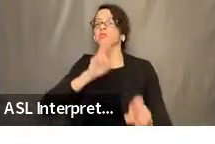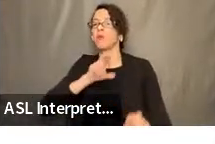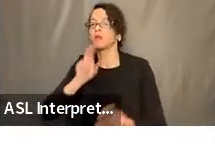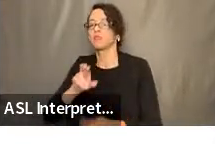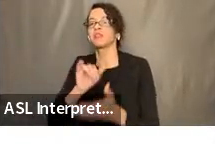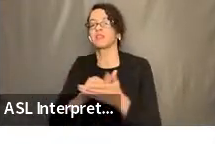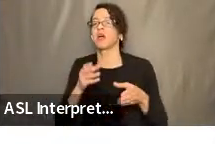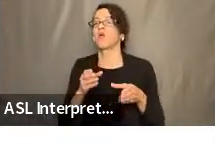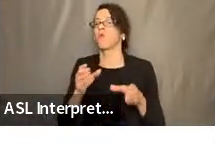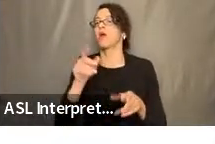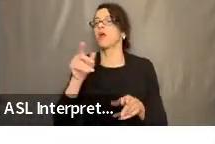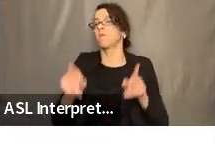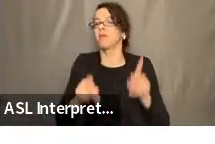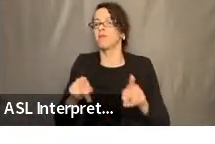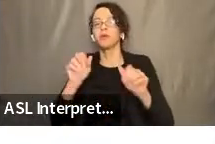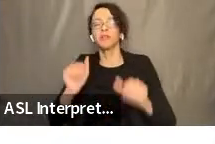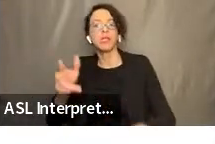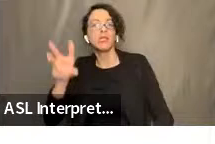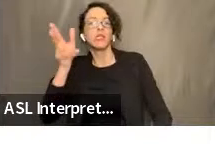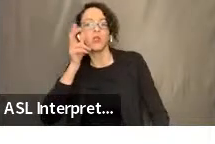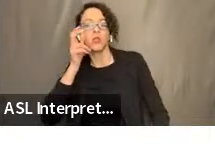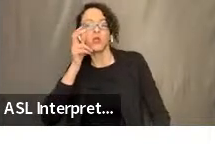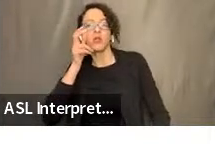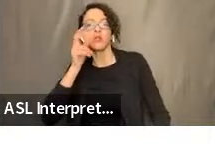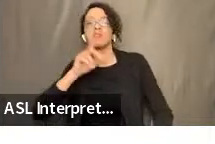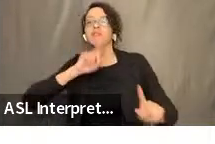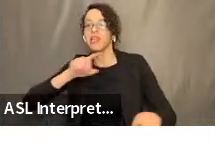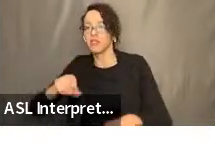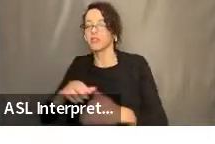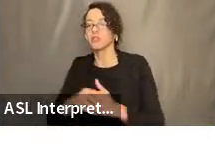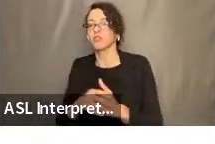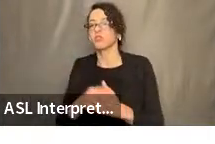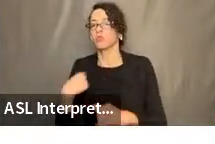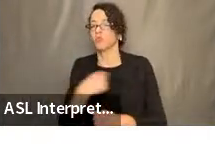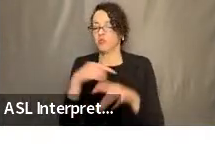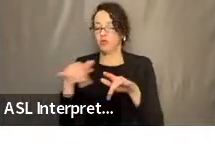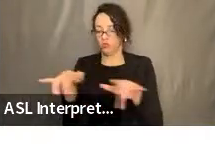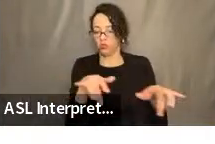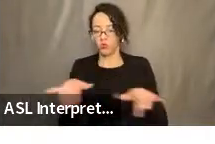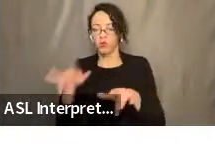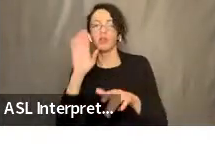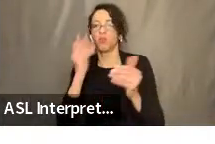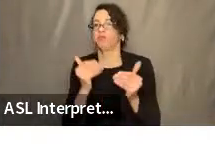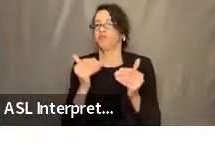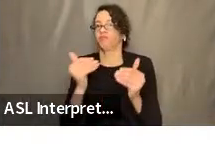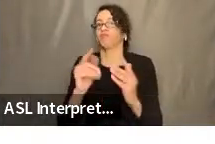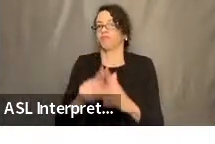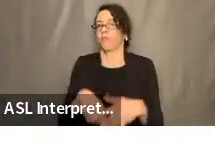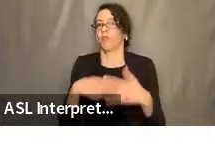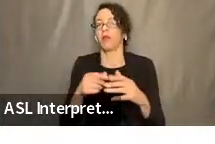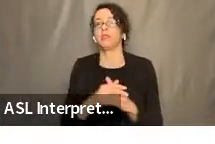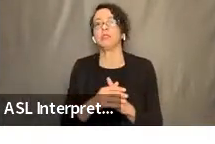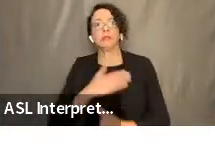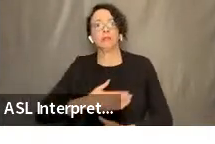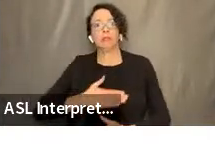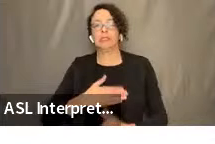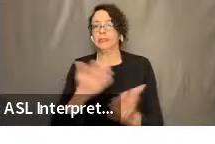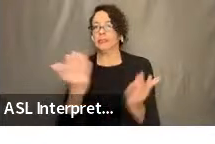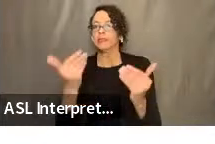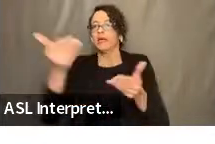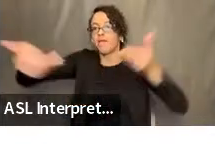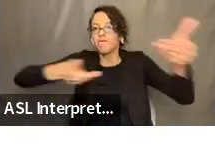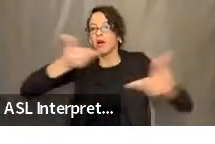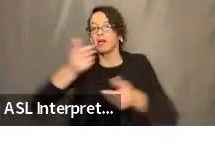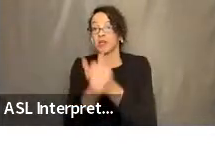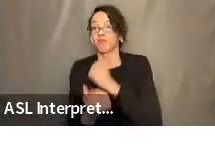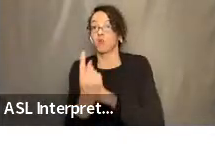them for the recording. So why don't I go ahead and get started? And please, I'm inviting everybody who is joining here